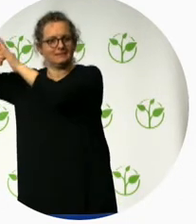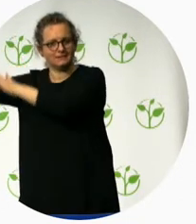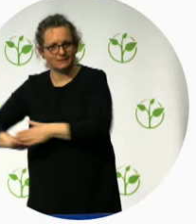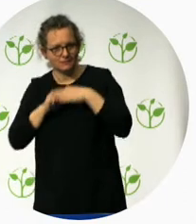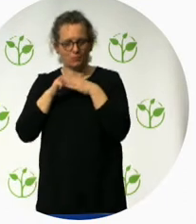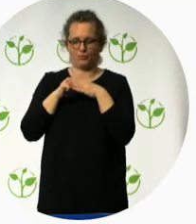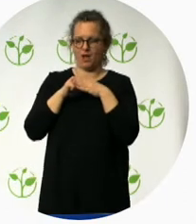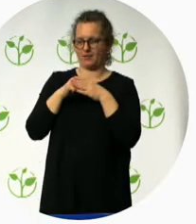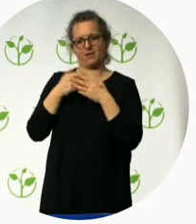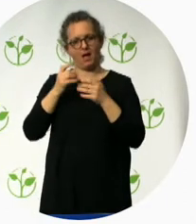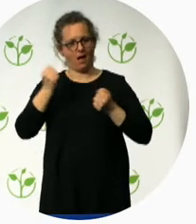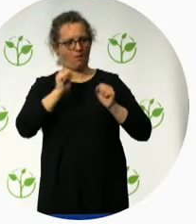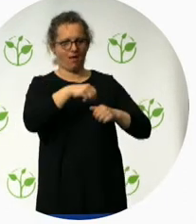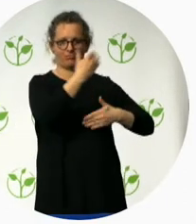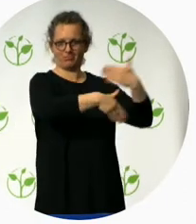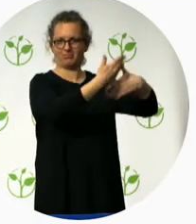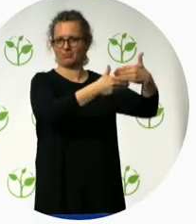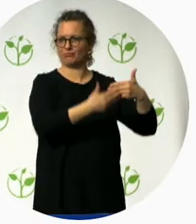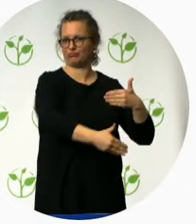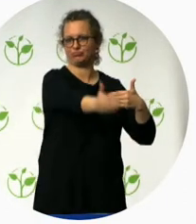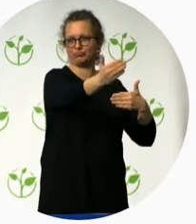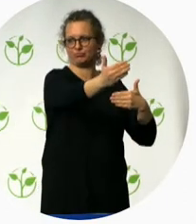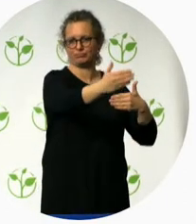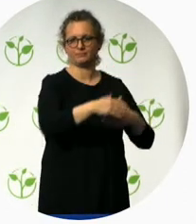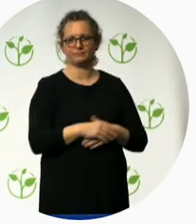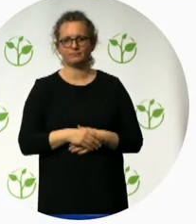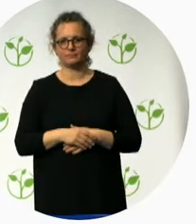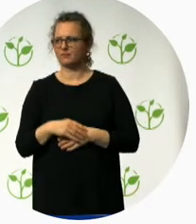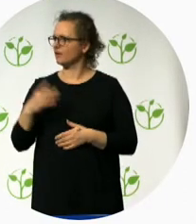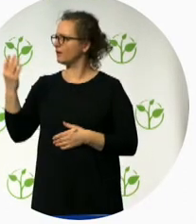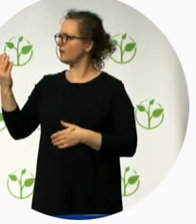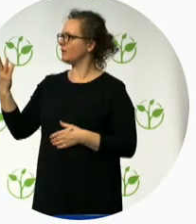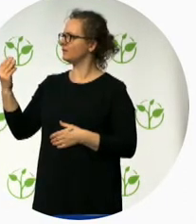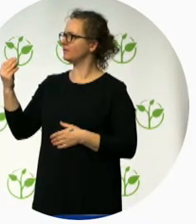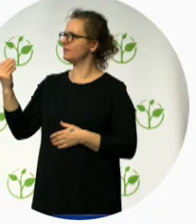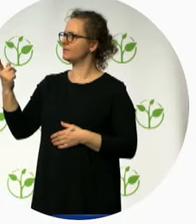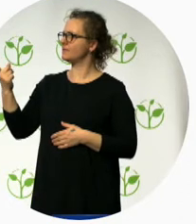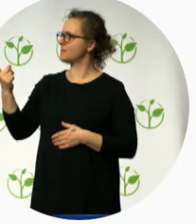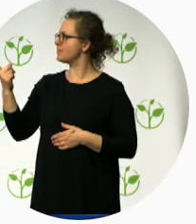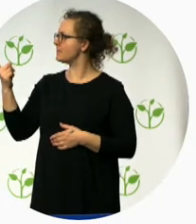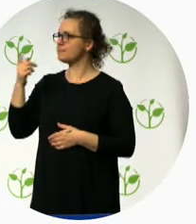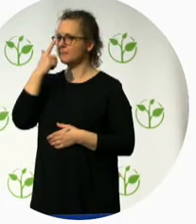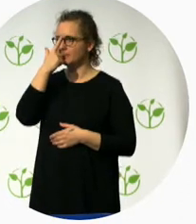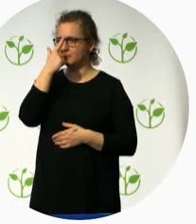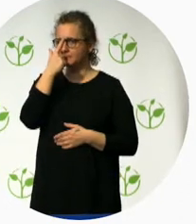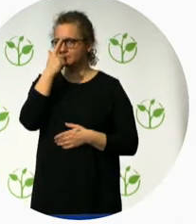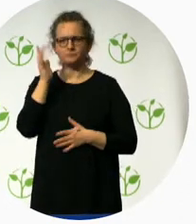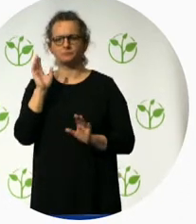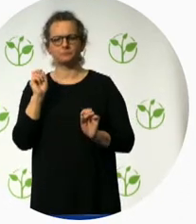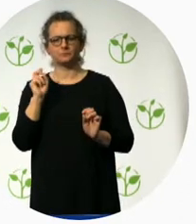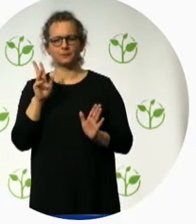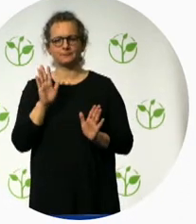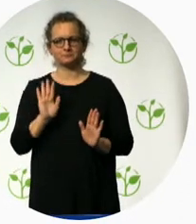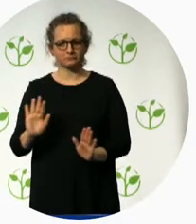oh. Okay, so there is also